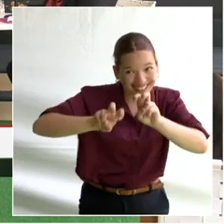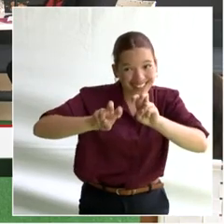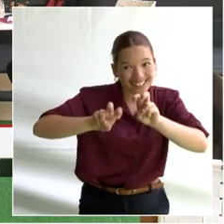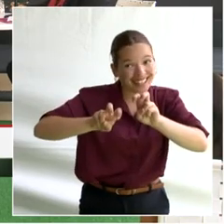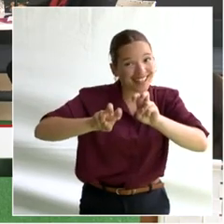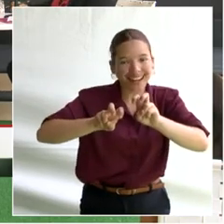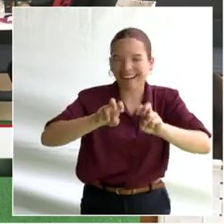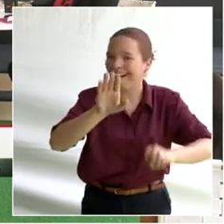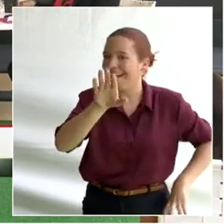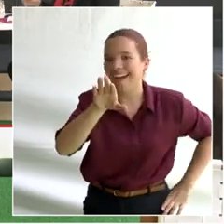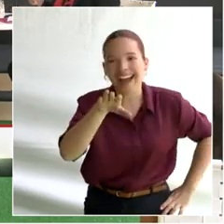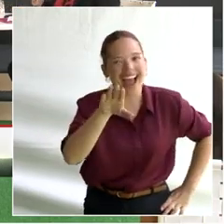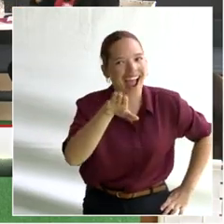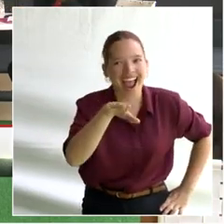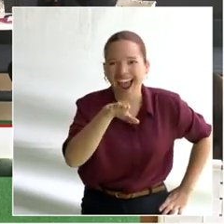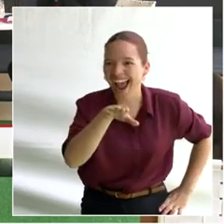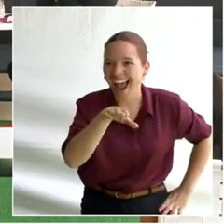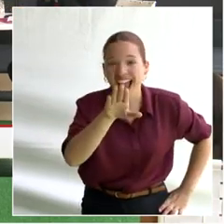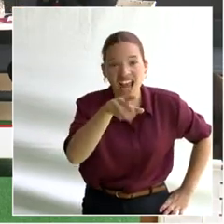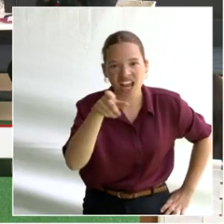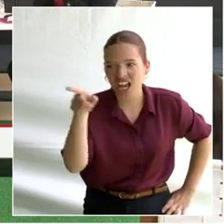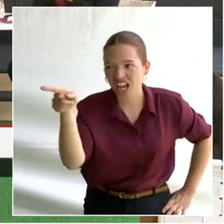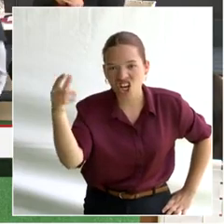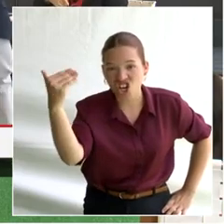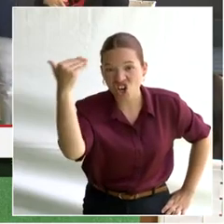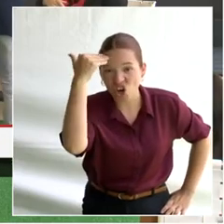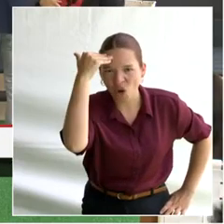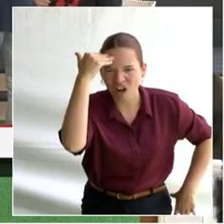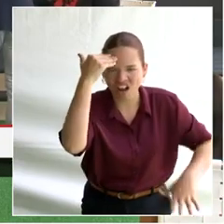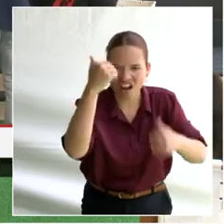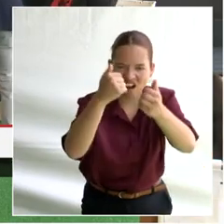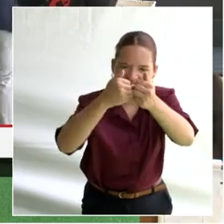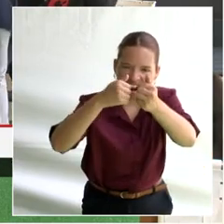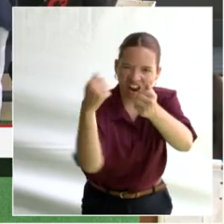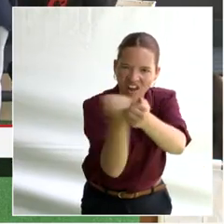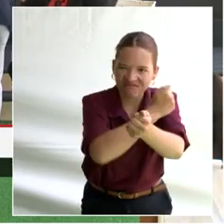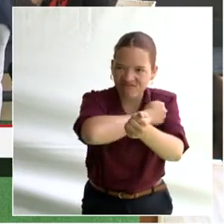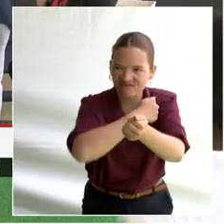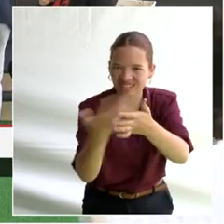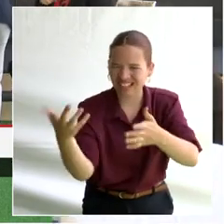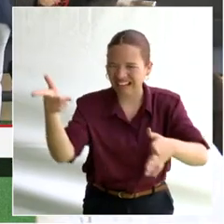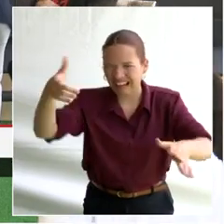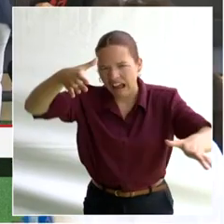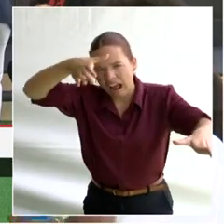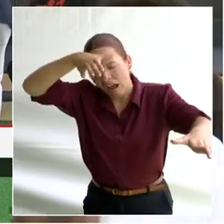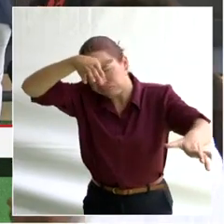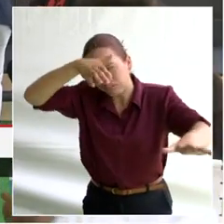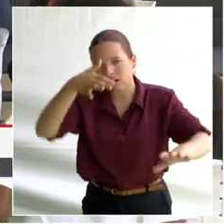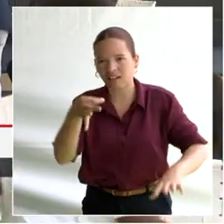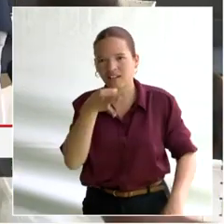Let's hear it for Ash. Hi, Ash Ash. from Events DC. Welcome, Ash. From here, yes.